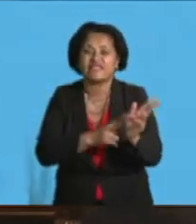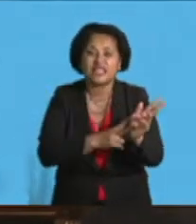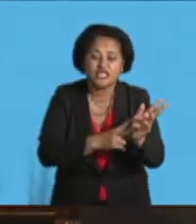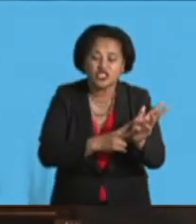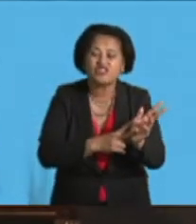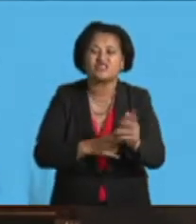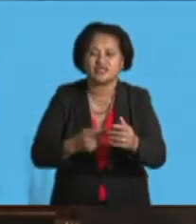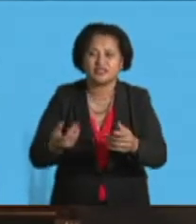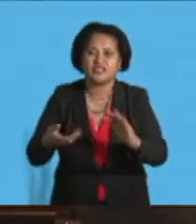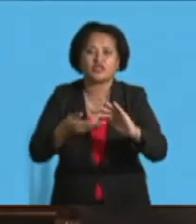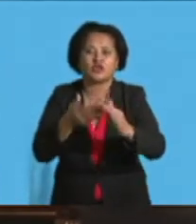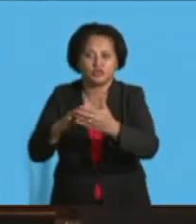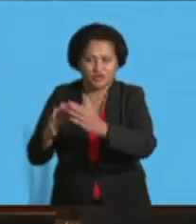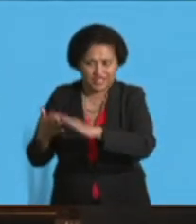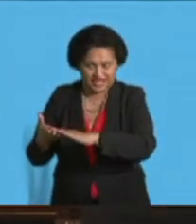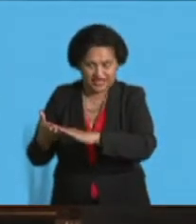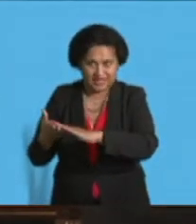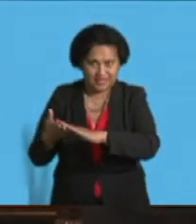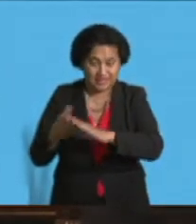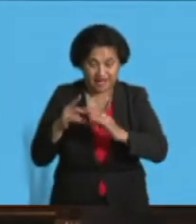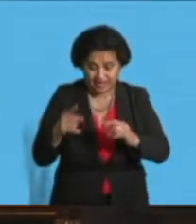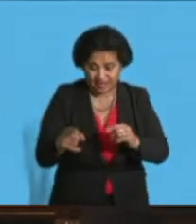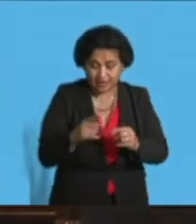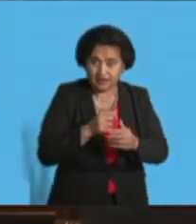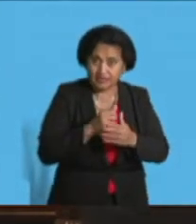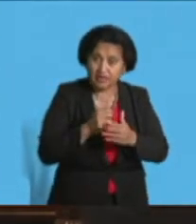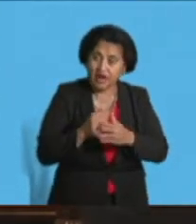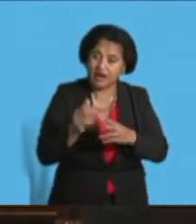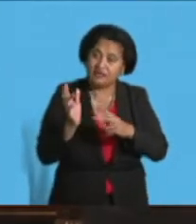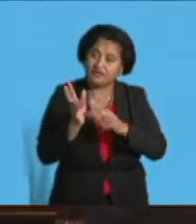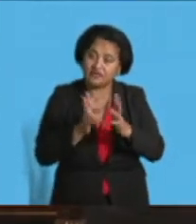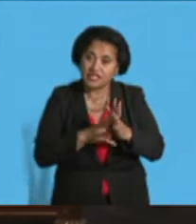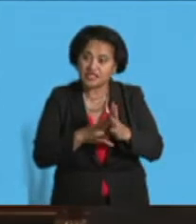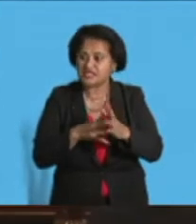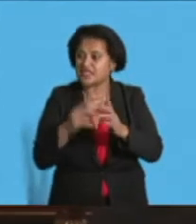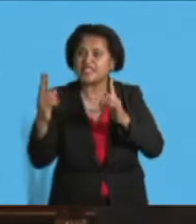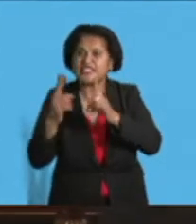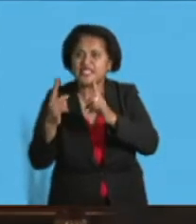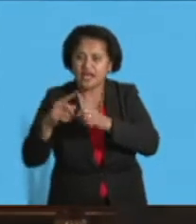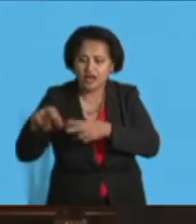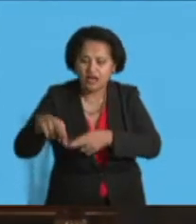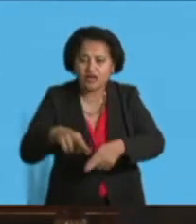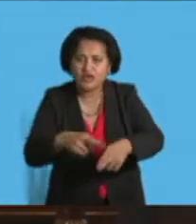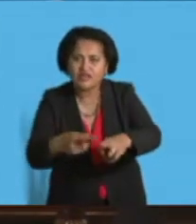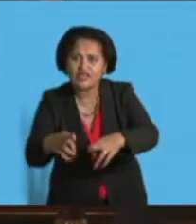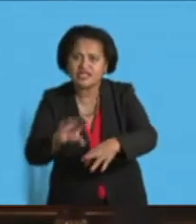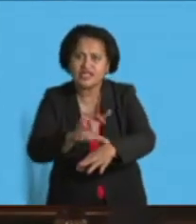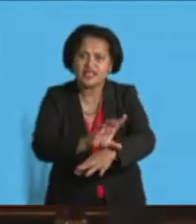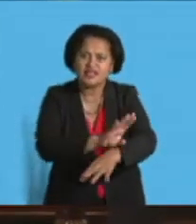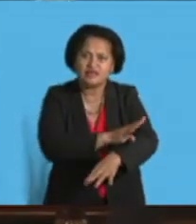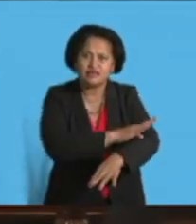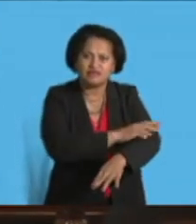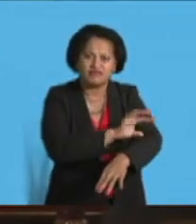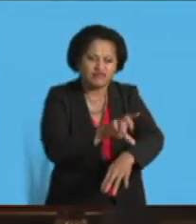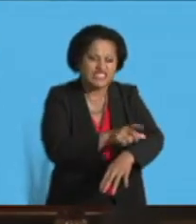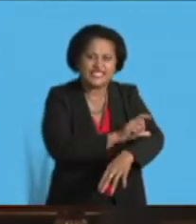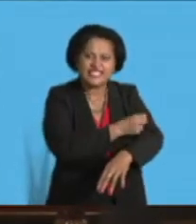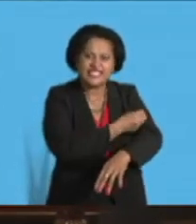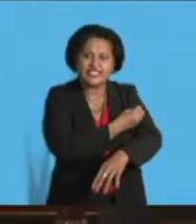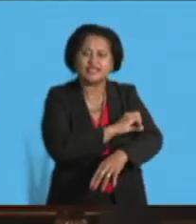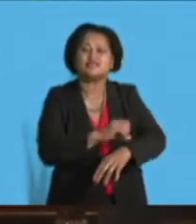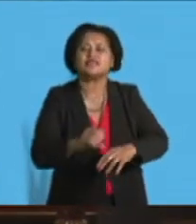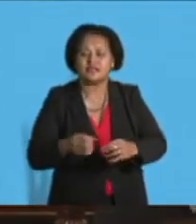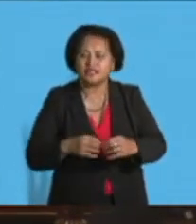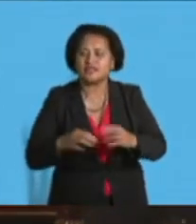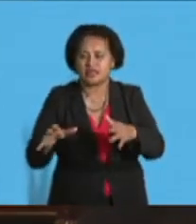Speaker. The number of villages, Madam Speaker, which are close to the rivers and coastal area, which requires drainage work, Madam Speaker,